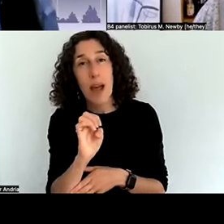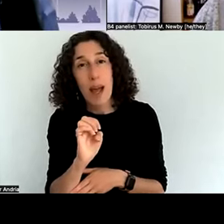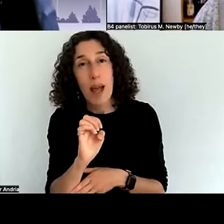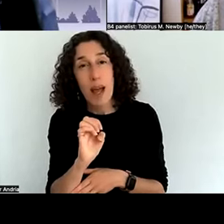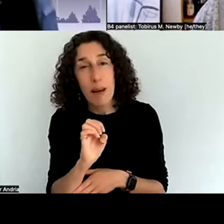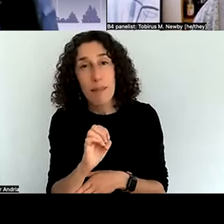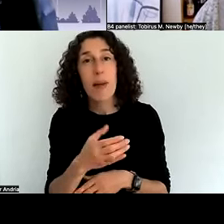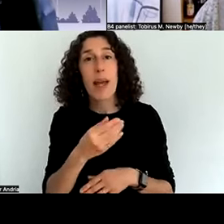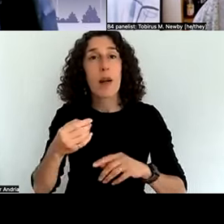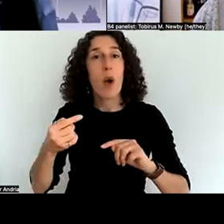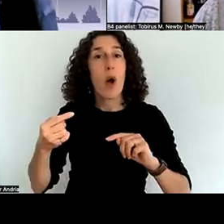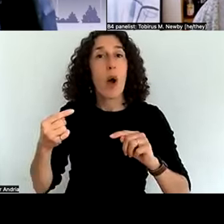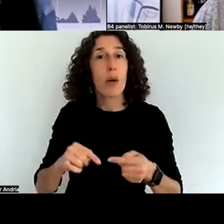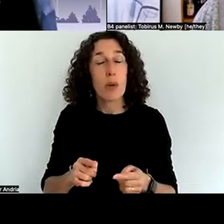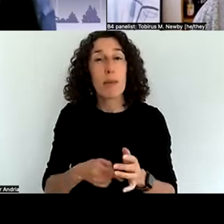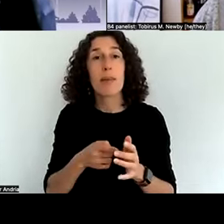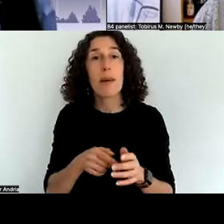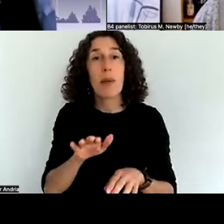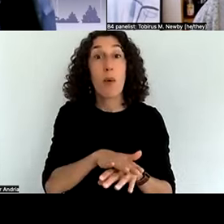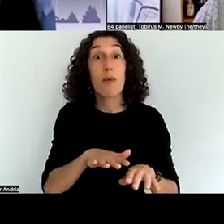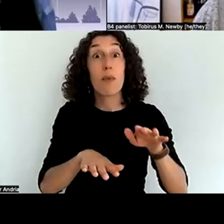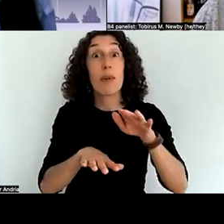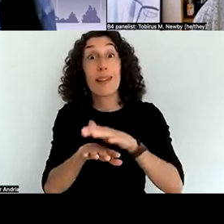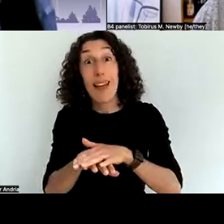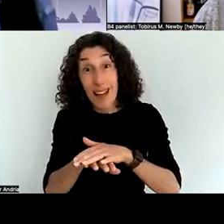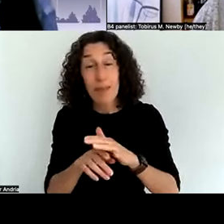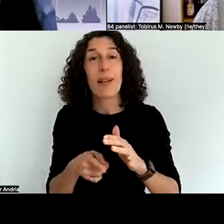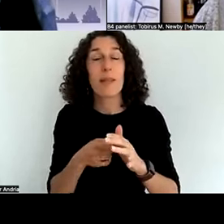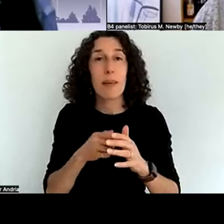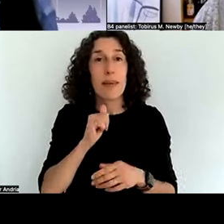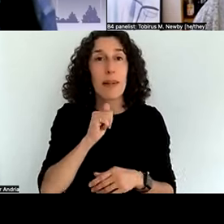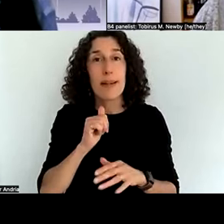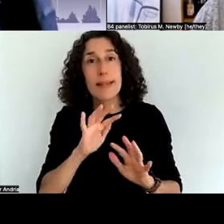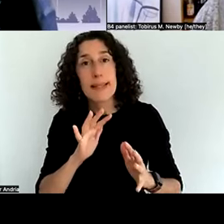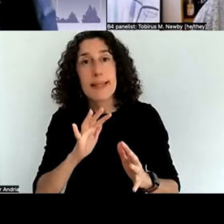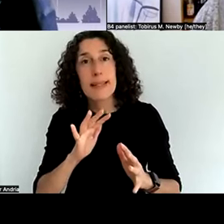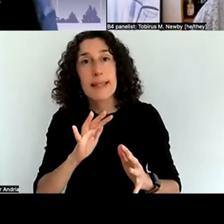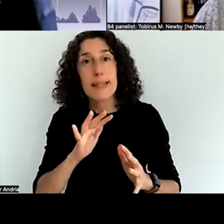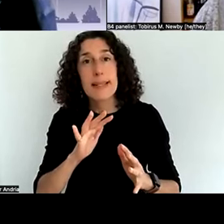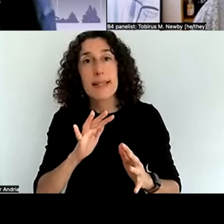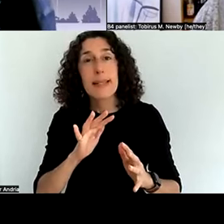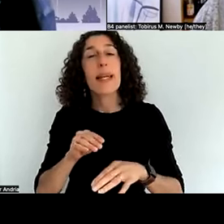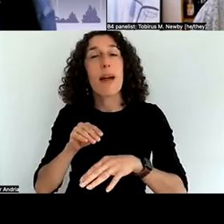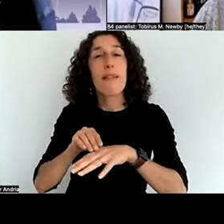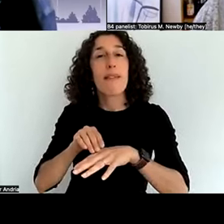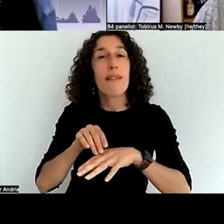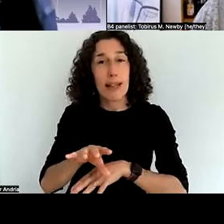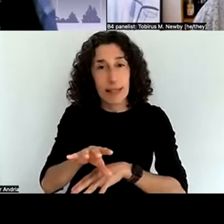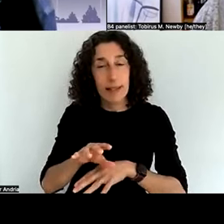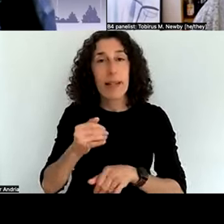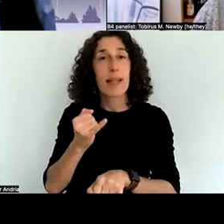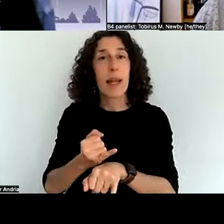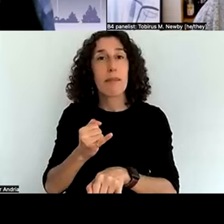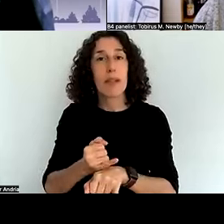terms, that are so activating for our campus community, and recognizing that those are often messaged